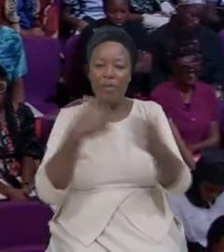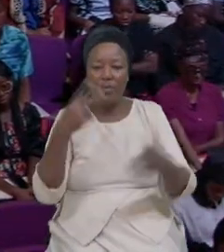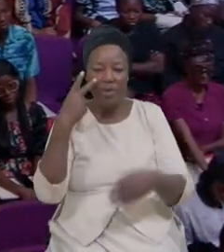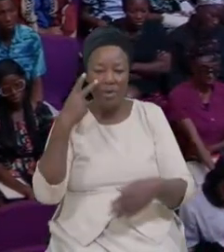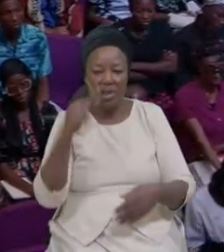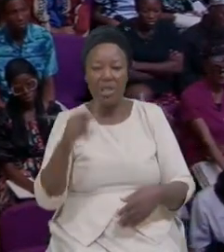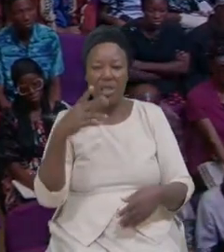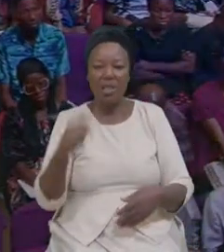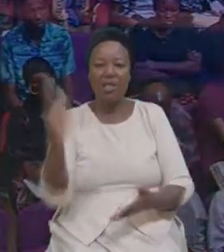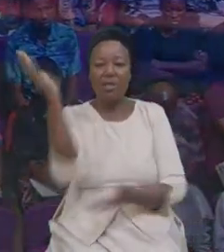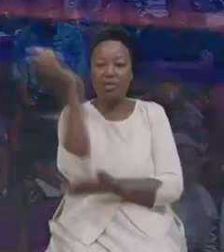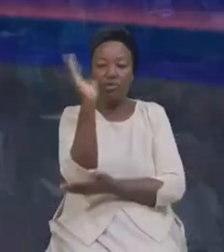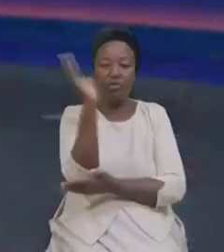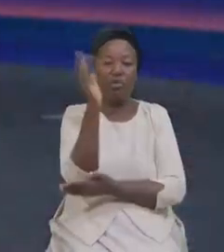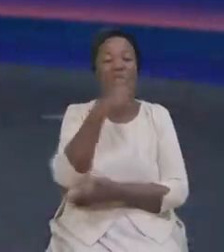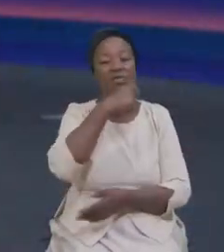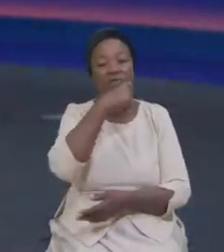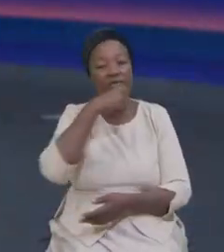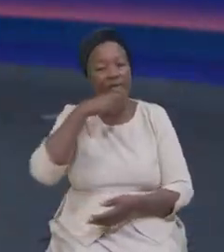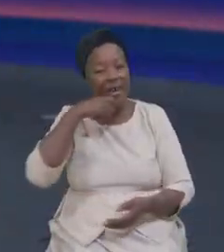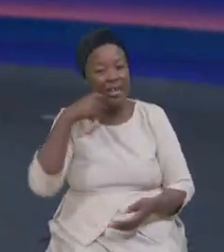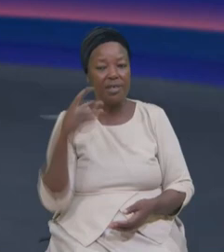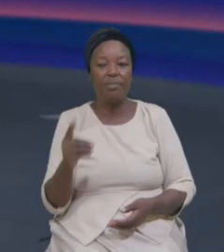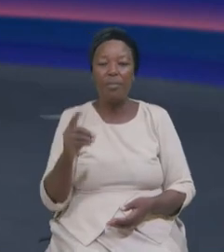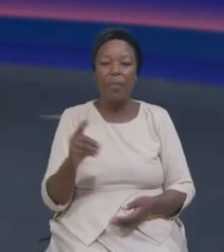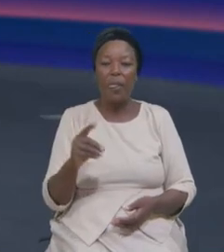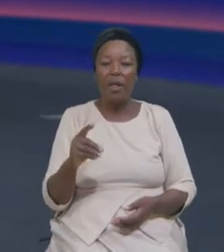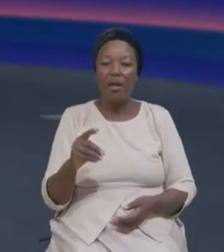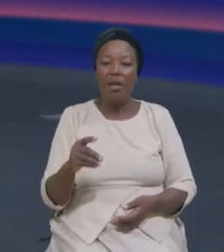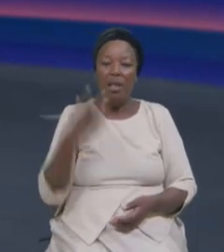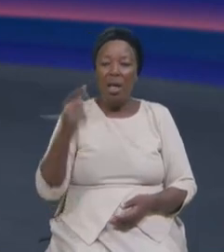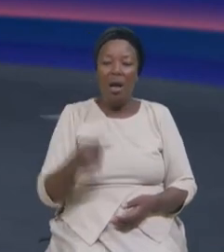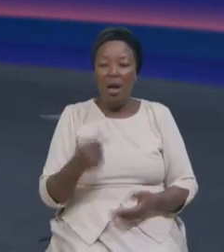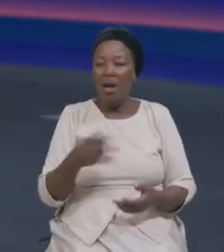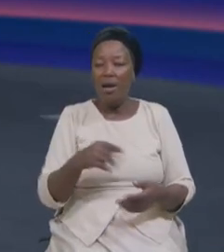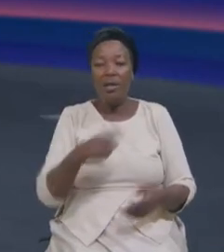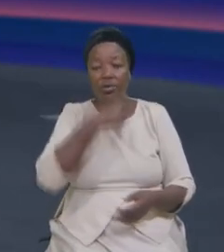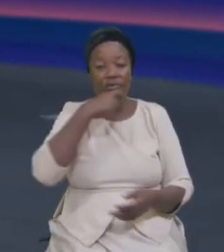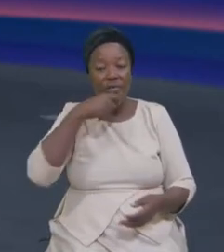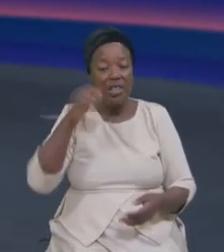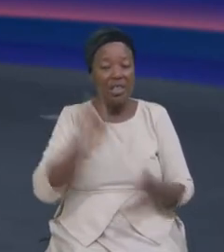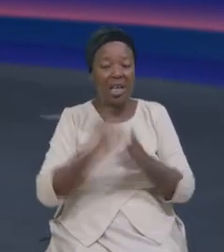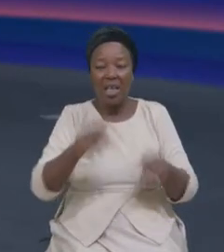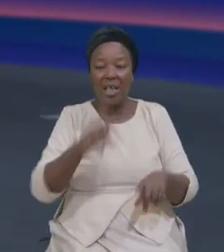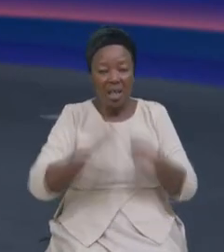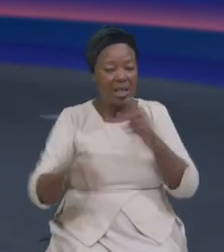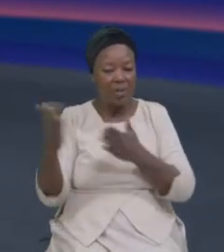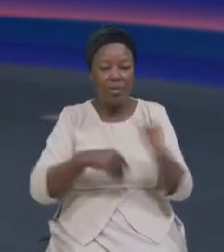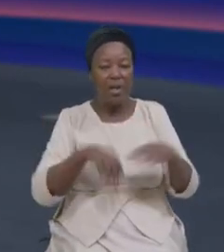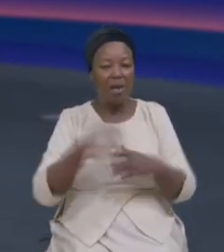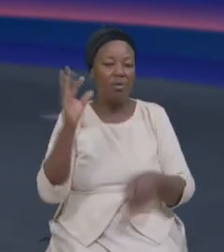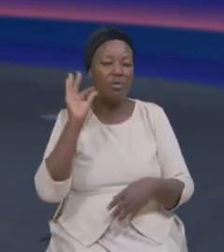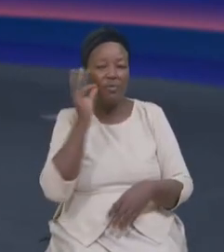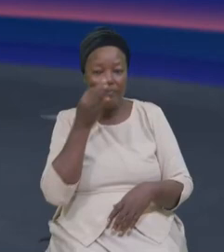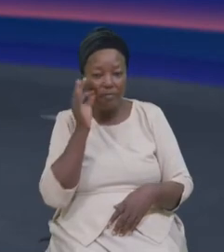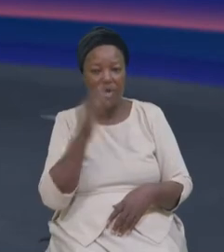dried up. The tree dried up. There are fruitless trees. There are unprofitable trees. There